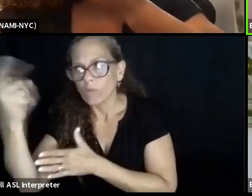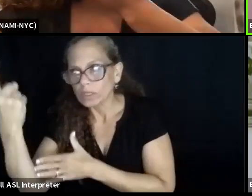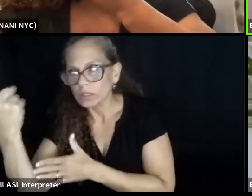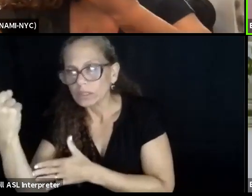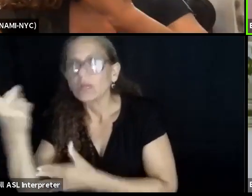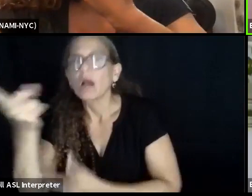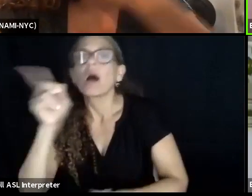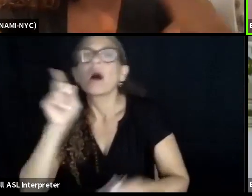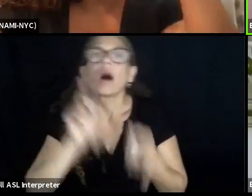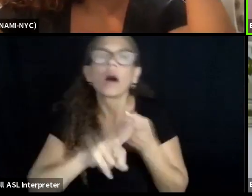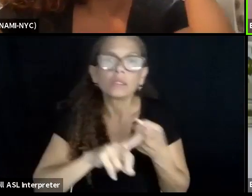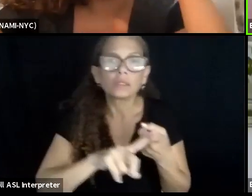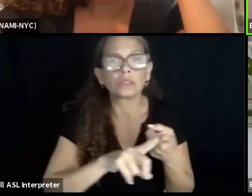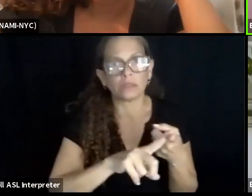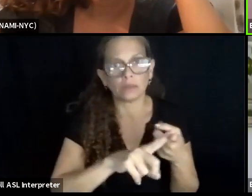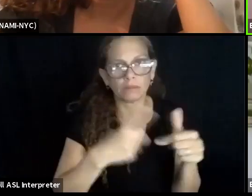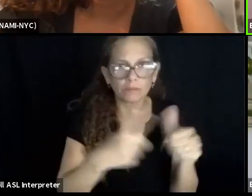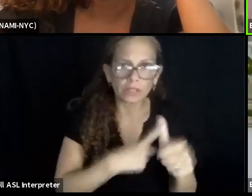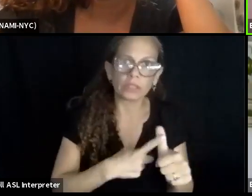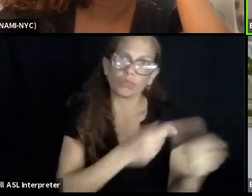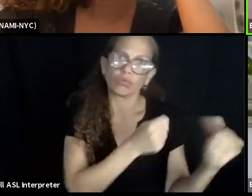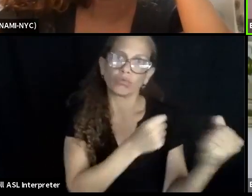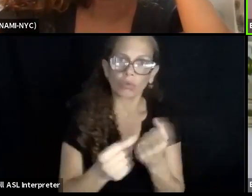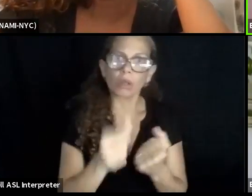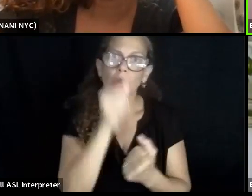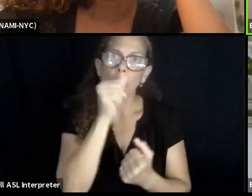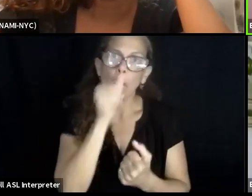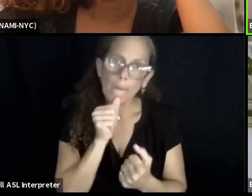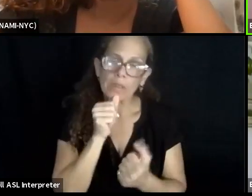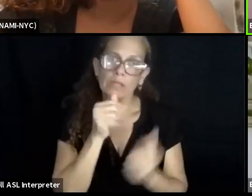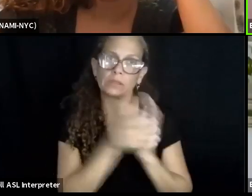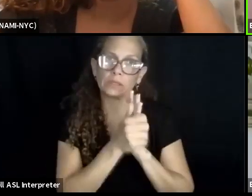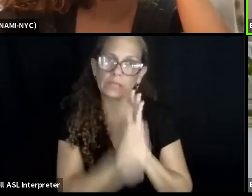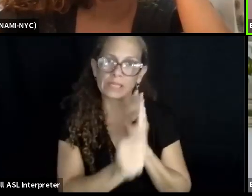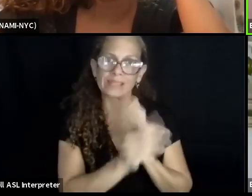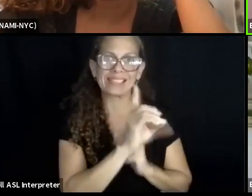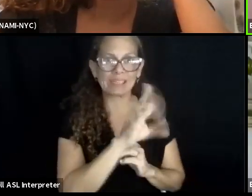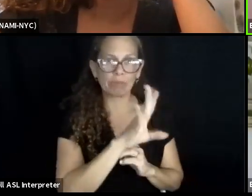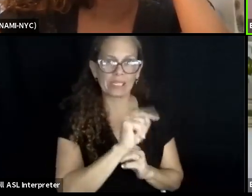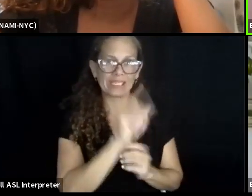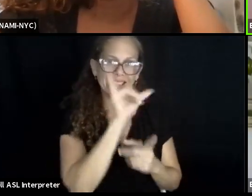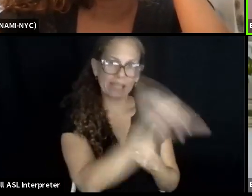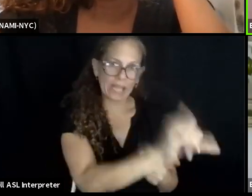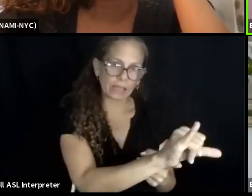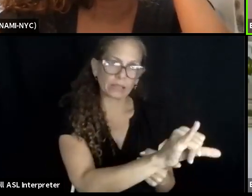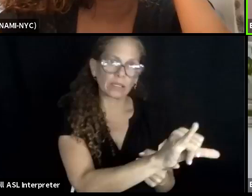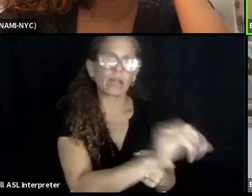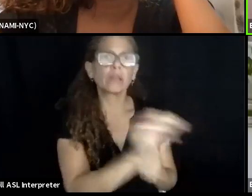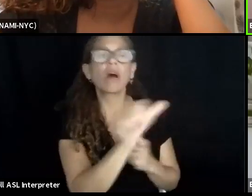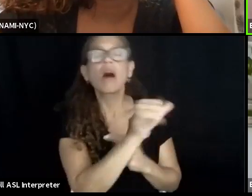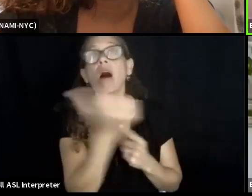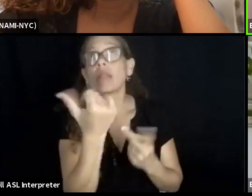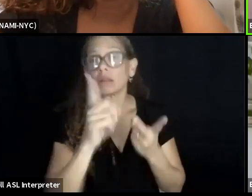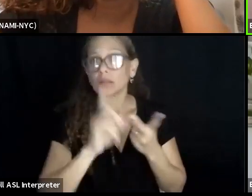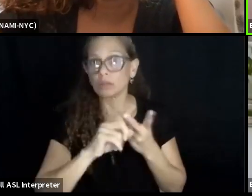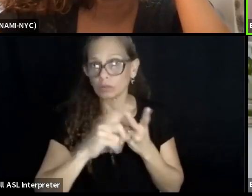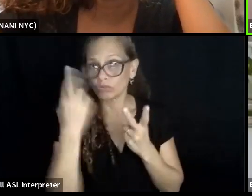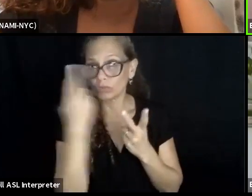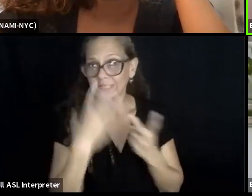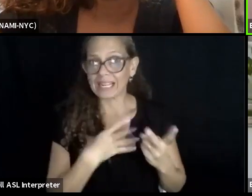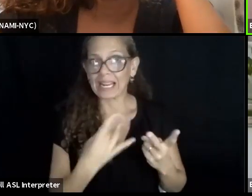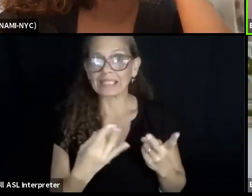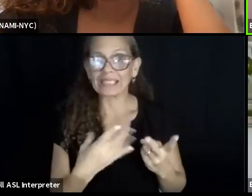have strong coping skills. So DBT is that. The other reason I loved it is because I liked